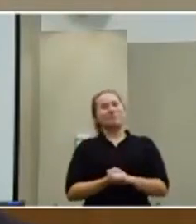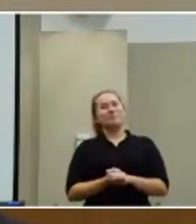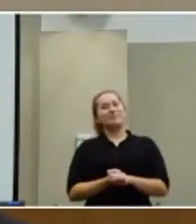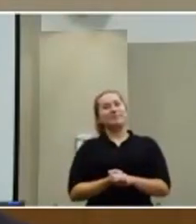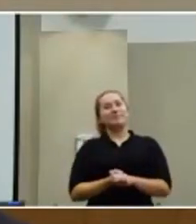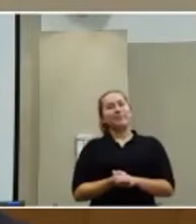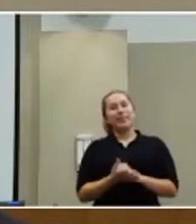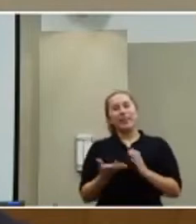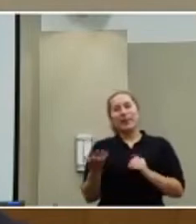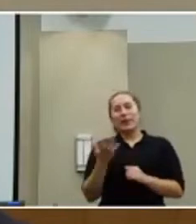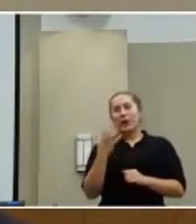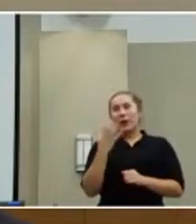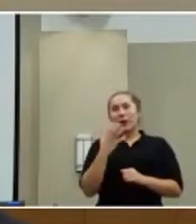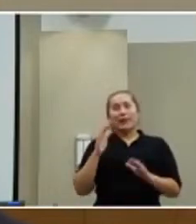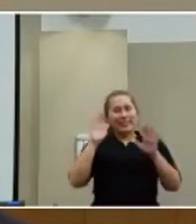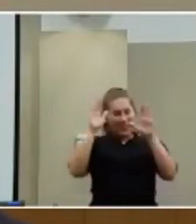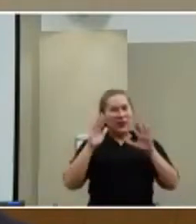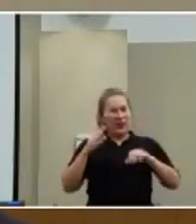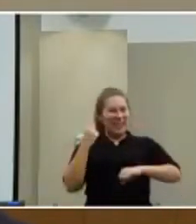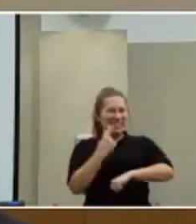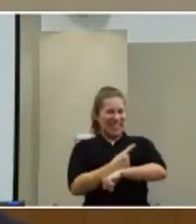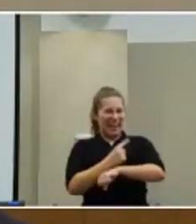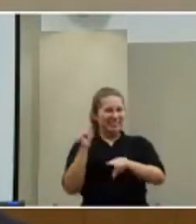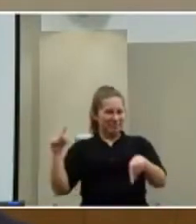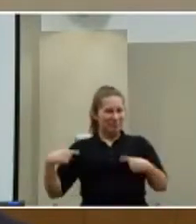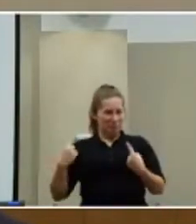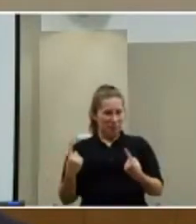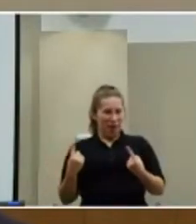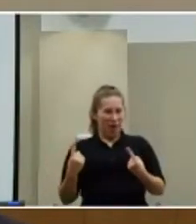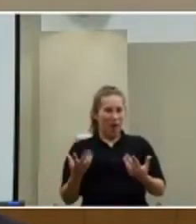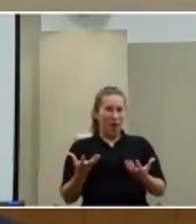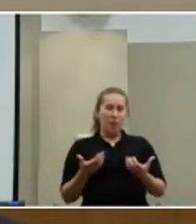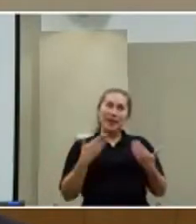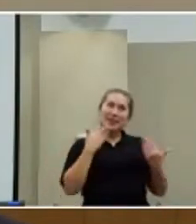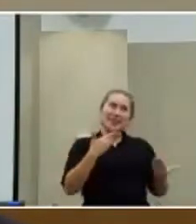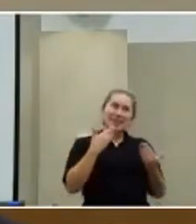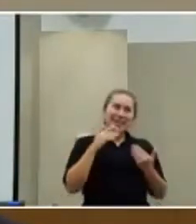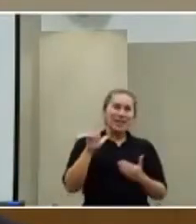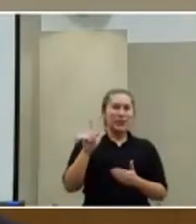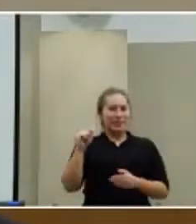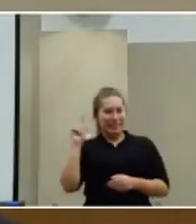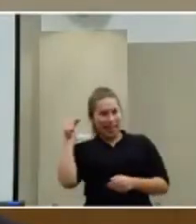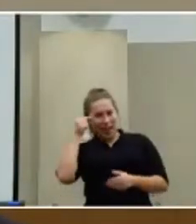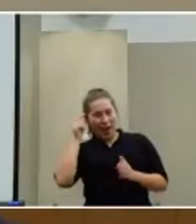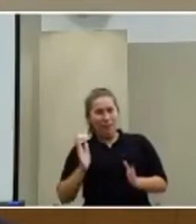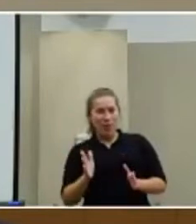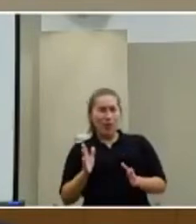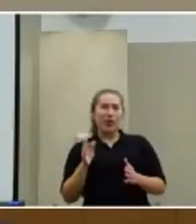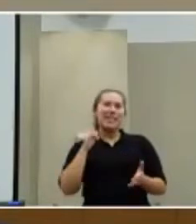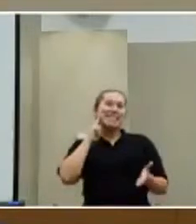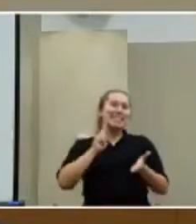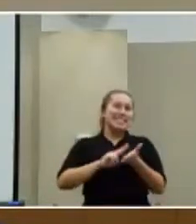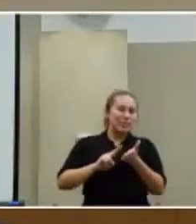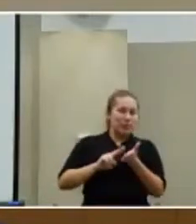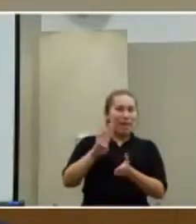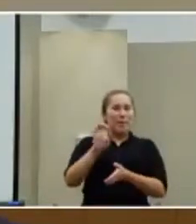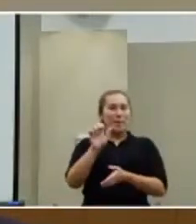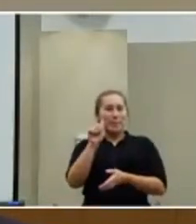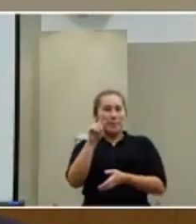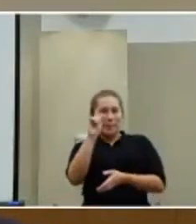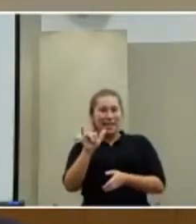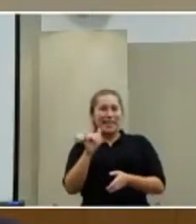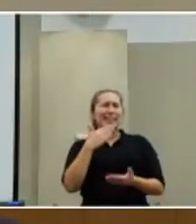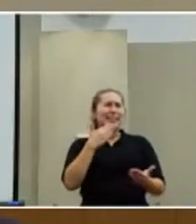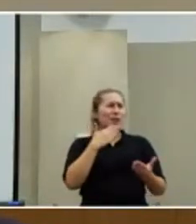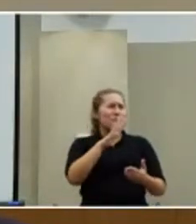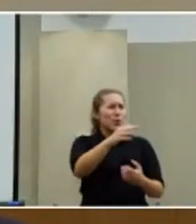What a great day today so far. You know, I want to thank the Lieutenant Governor and Secretary Beatty for your support